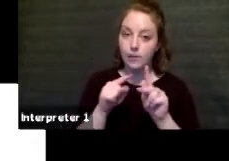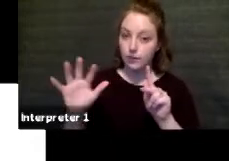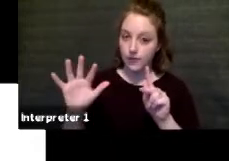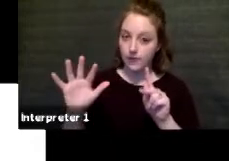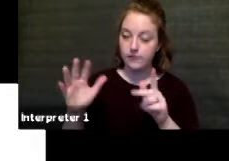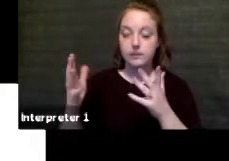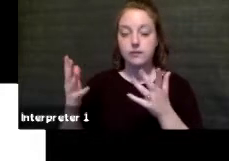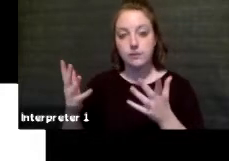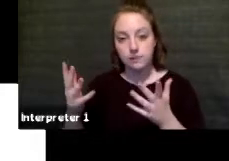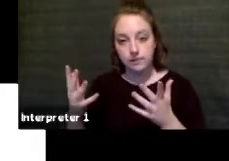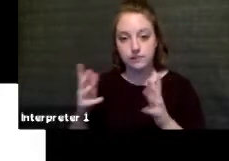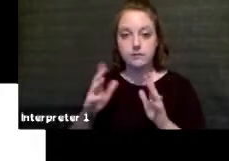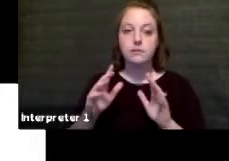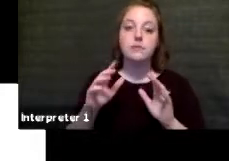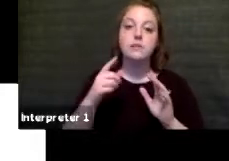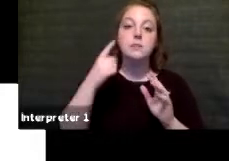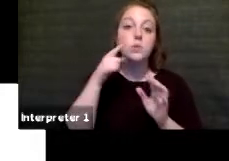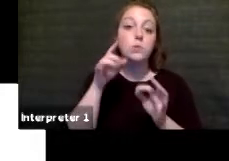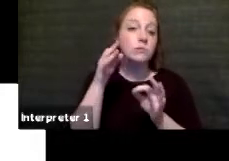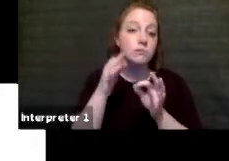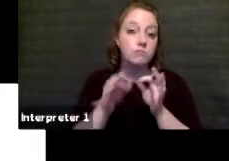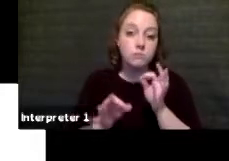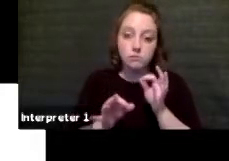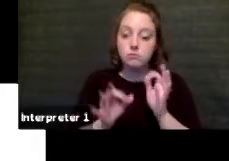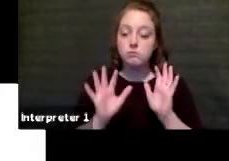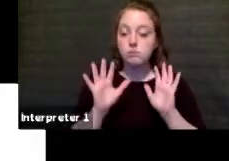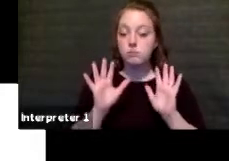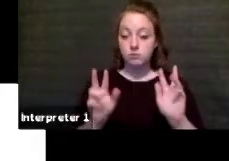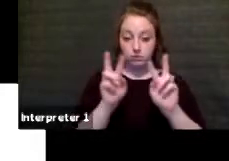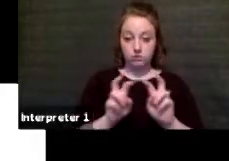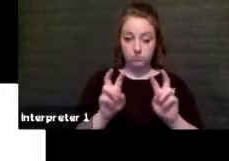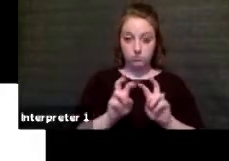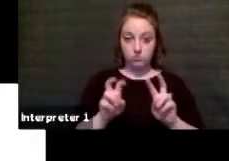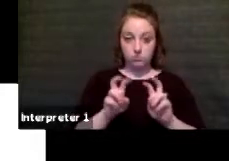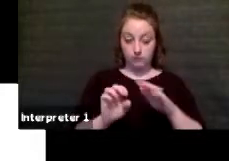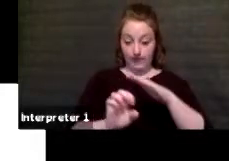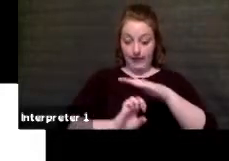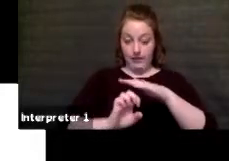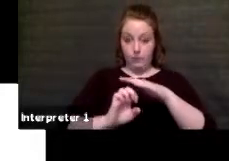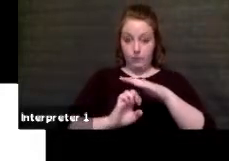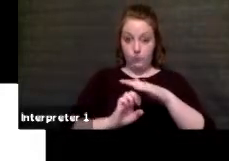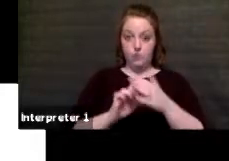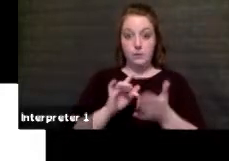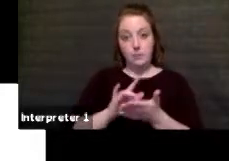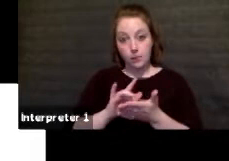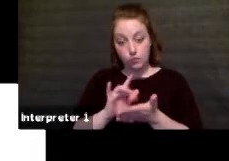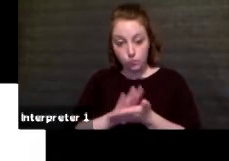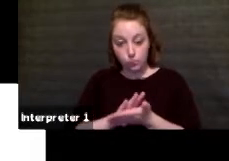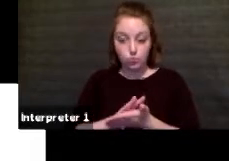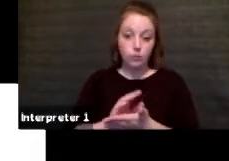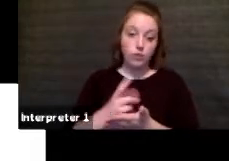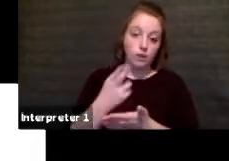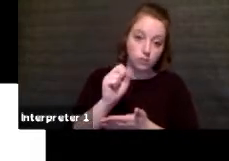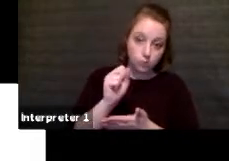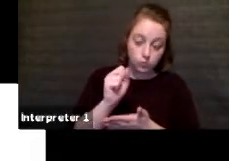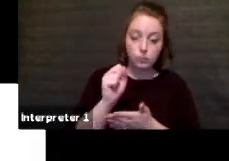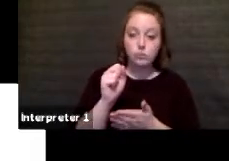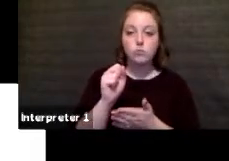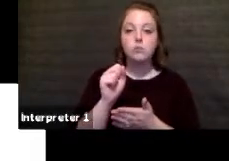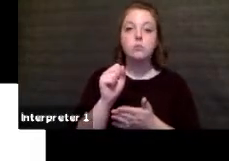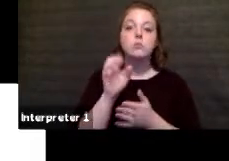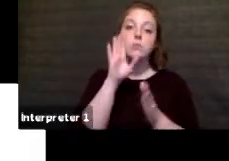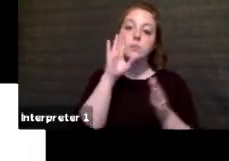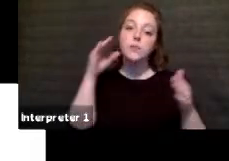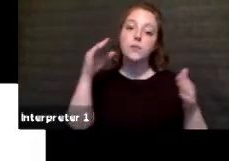And so just for simplicity, as we were looking at analyzing elementary schools, middle schools, high schools, we wanted to look at just the K-5